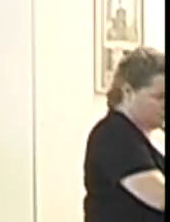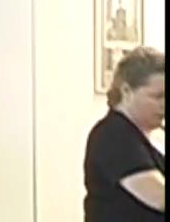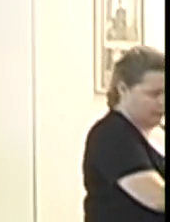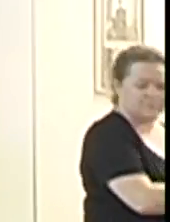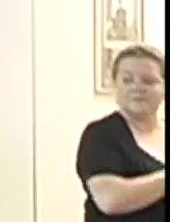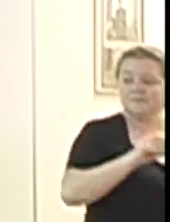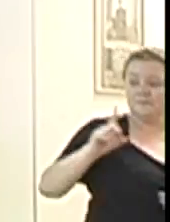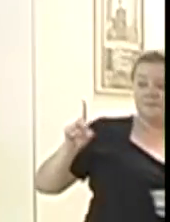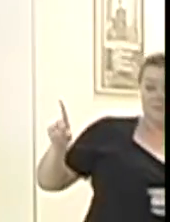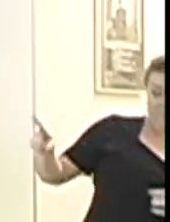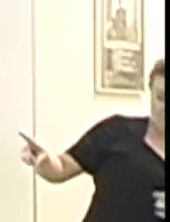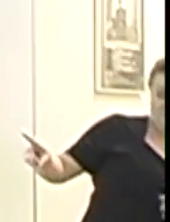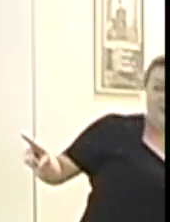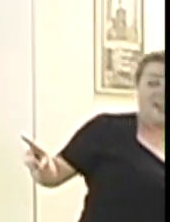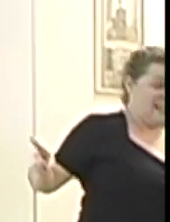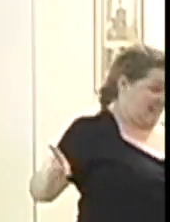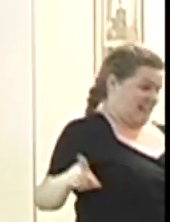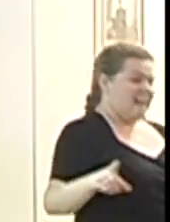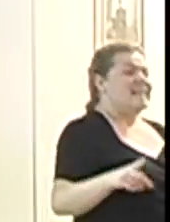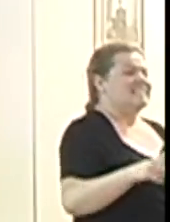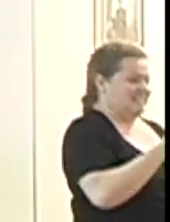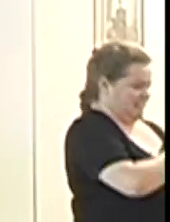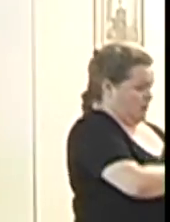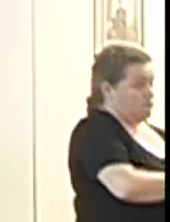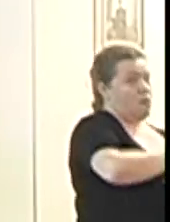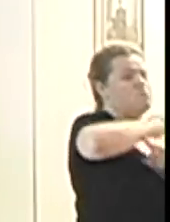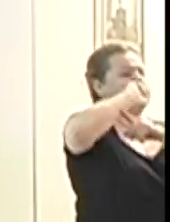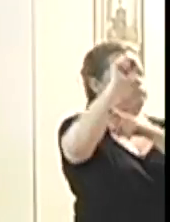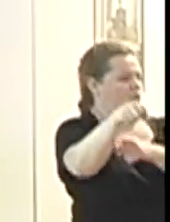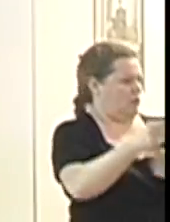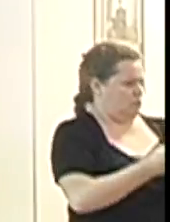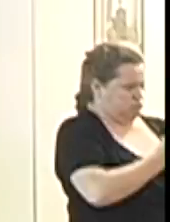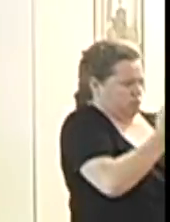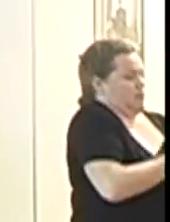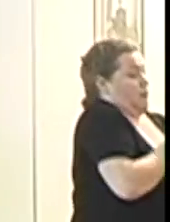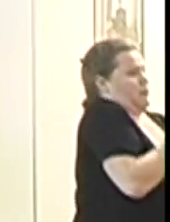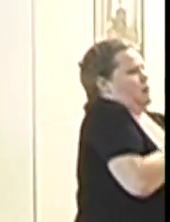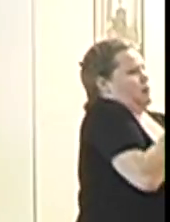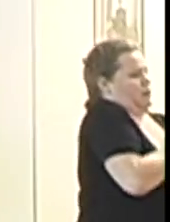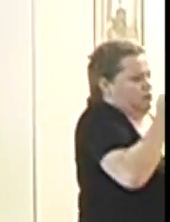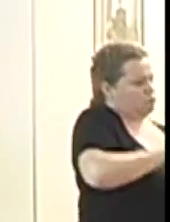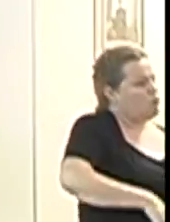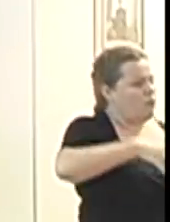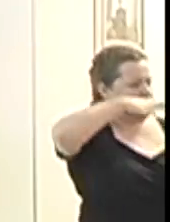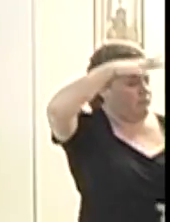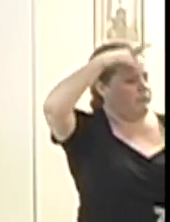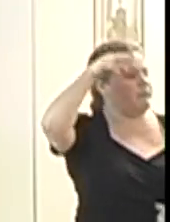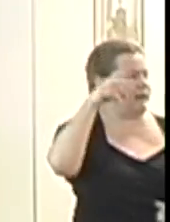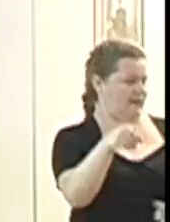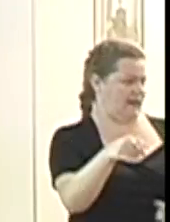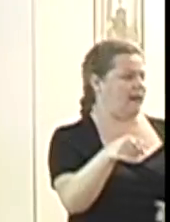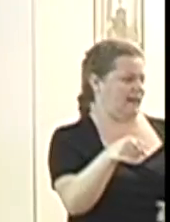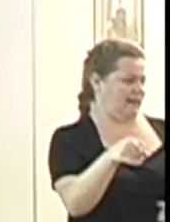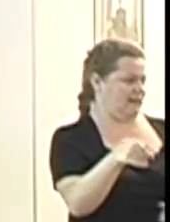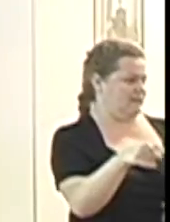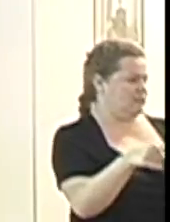first of all, they're producing more multicyclic signs than they are monocyclic signs, so they're attempting more multicyclic targets.